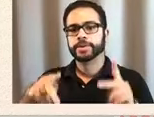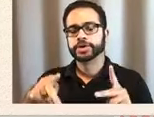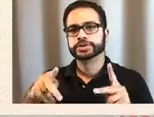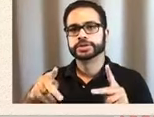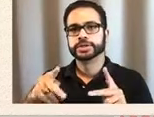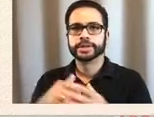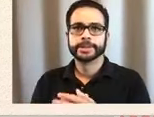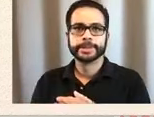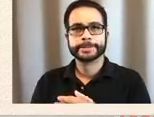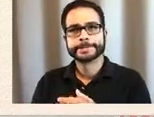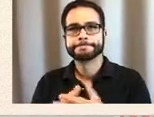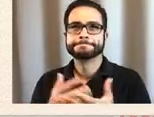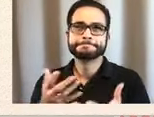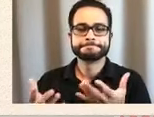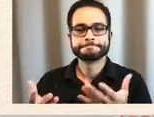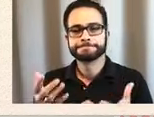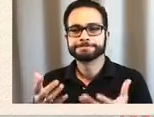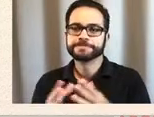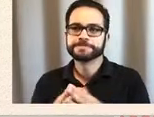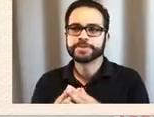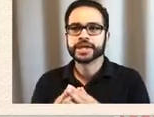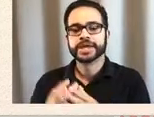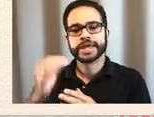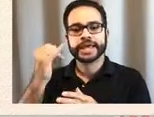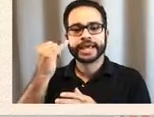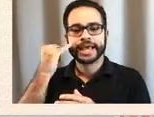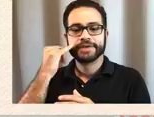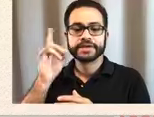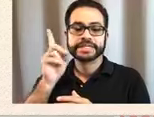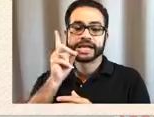usually even when Down syndrome wasn't a